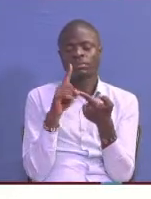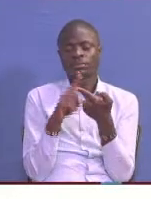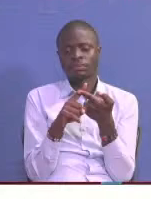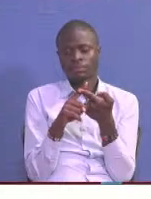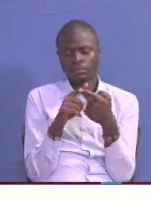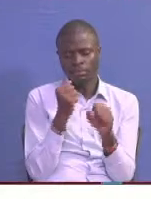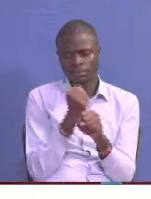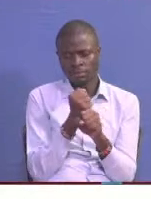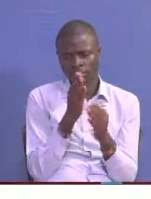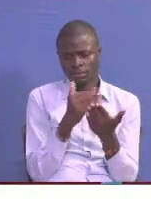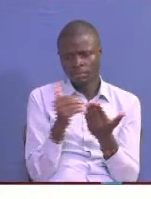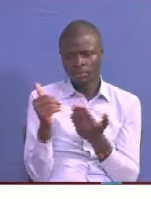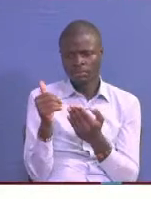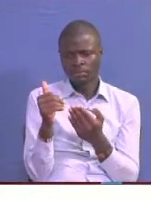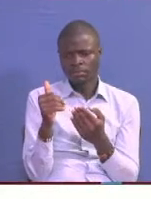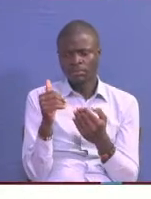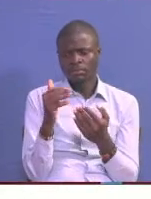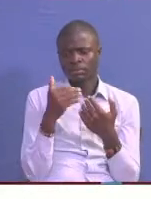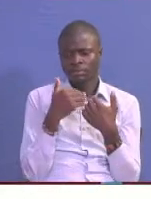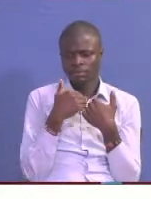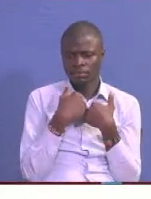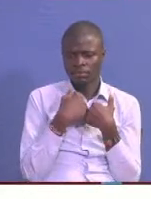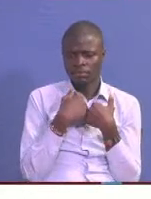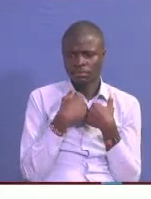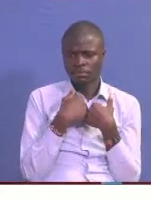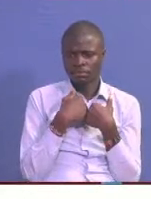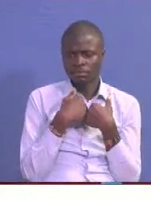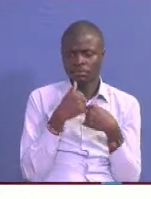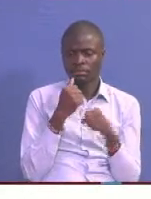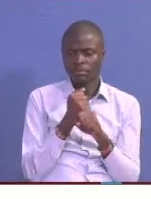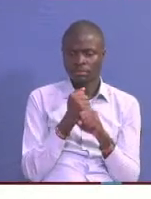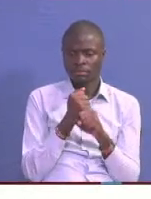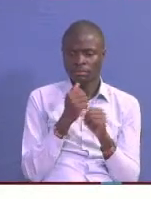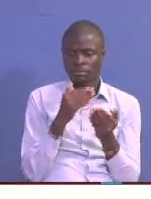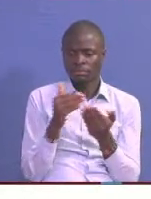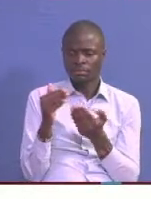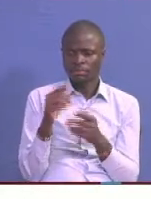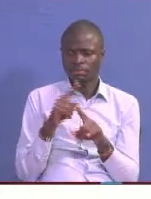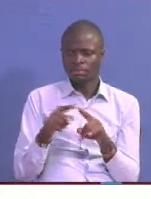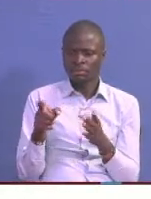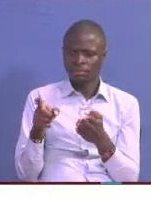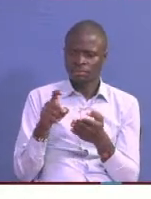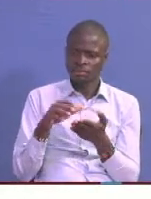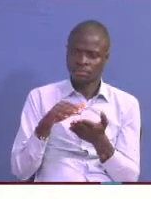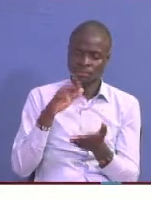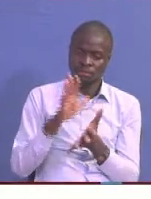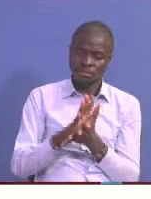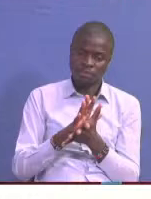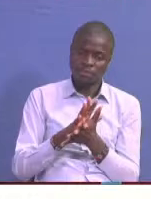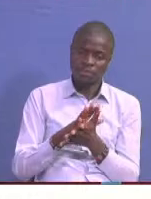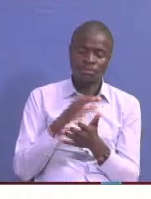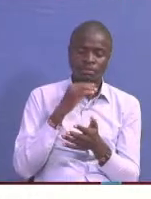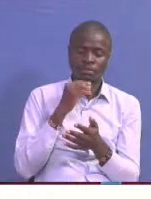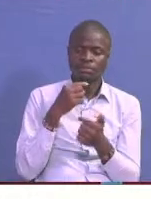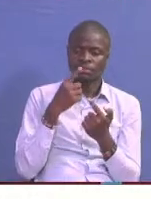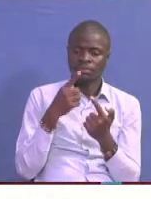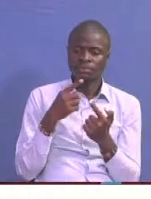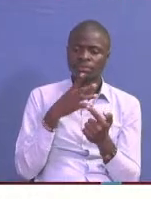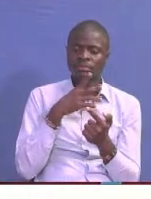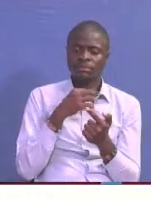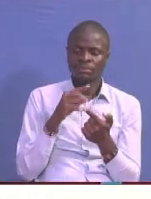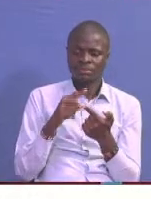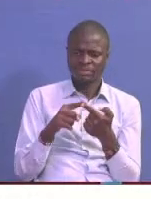do something. Indeed, there's something we are doing, but we need to do more. He highlighted the need